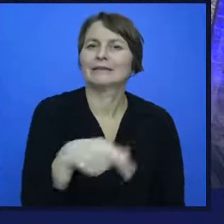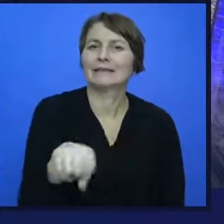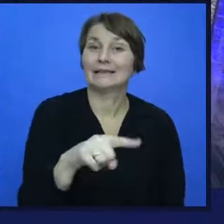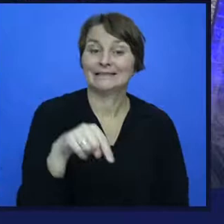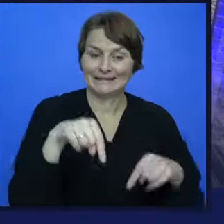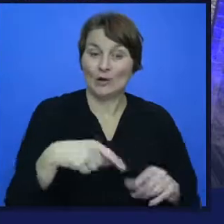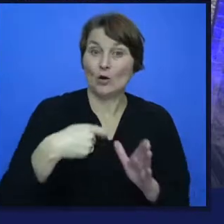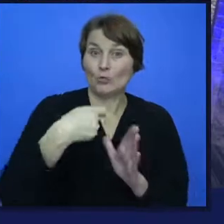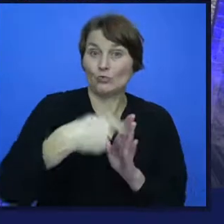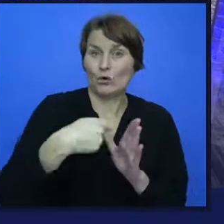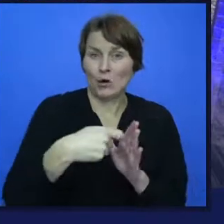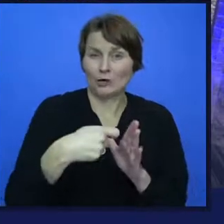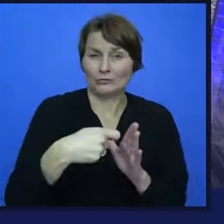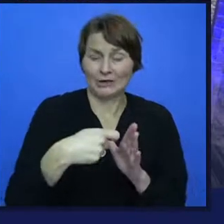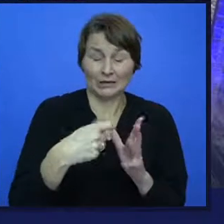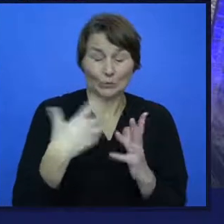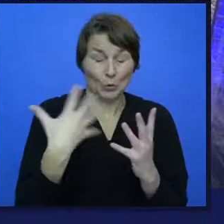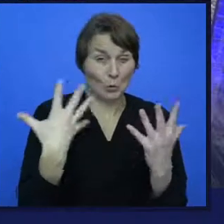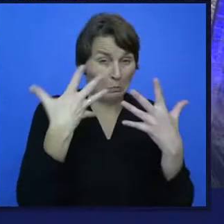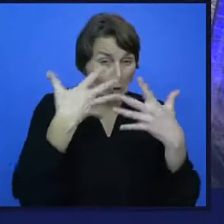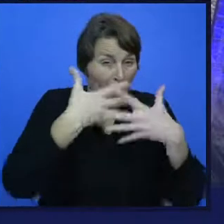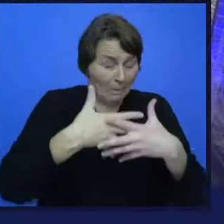as you've worked on?